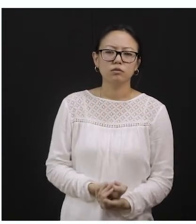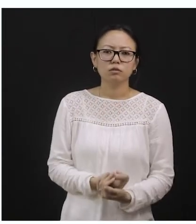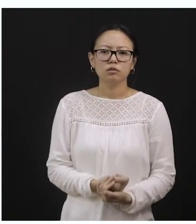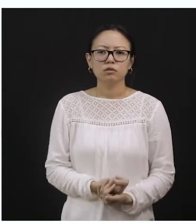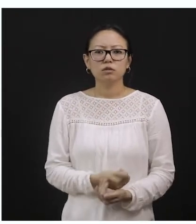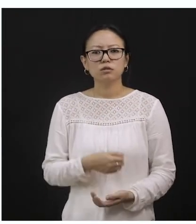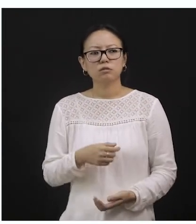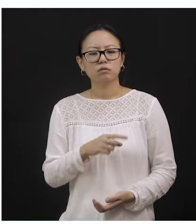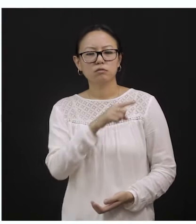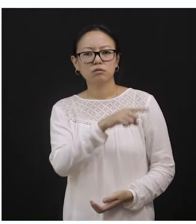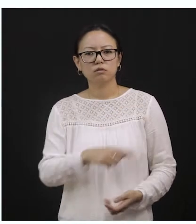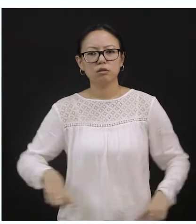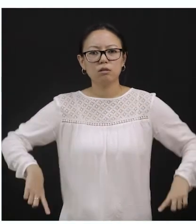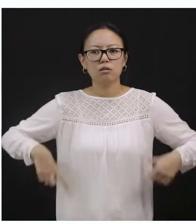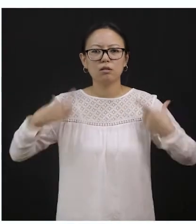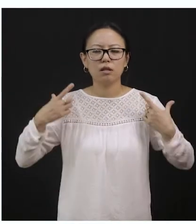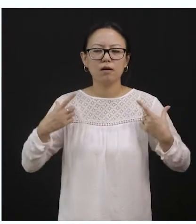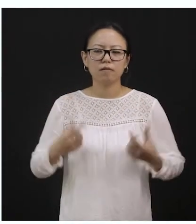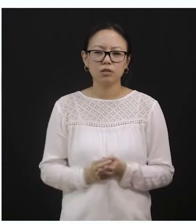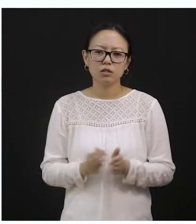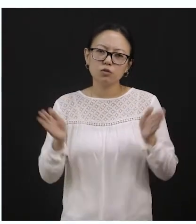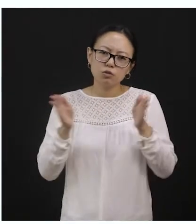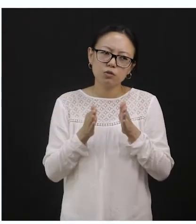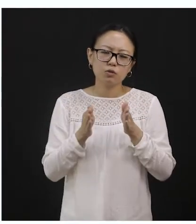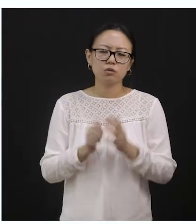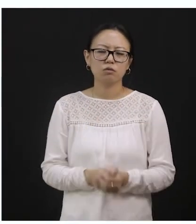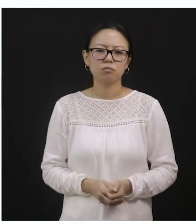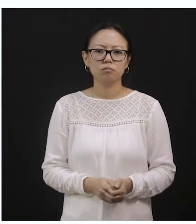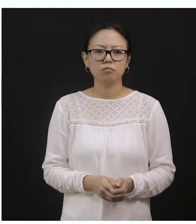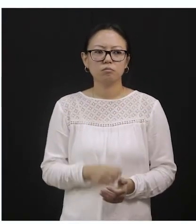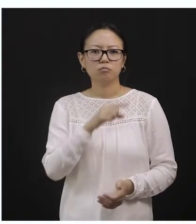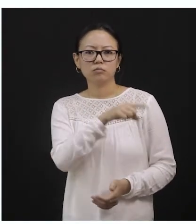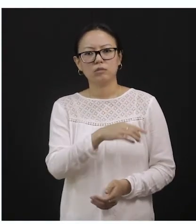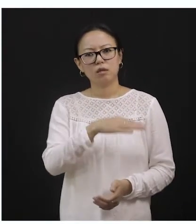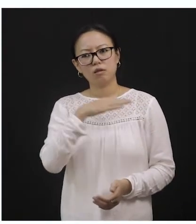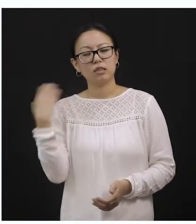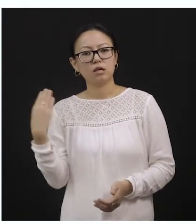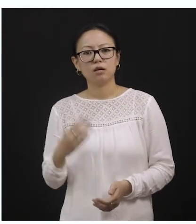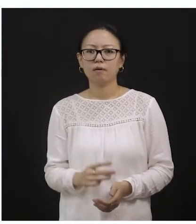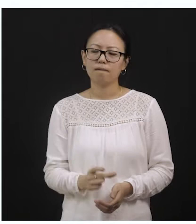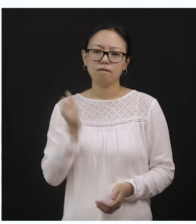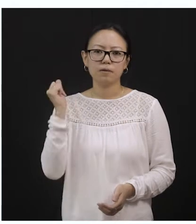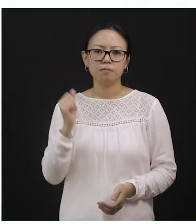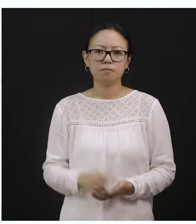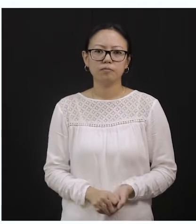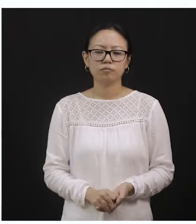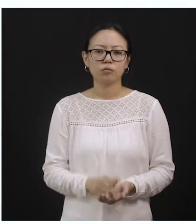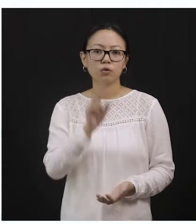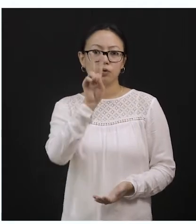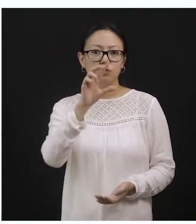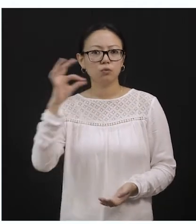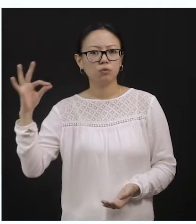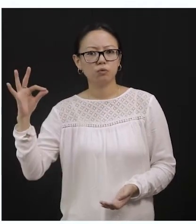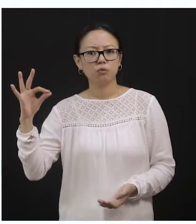lifespan, meaning they used to die very fast. All right, they hardly used to be alive for maybe 2 weeks.